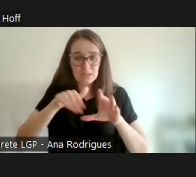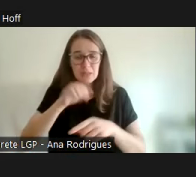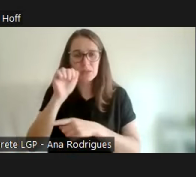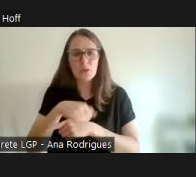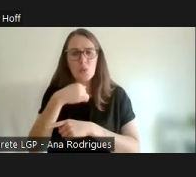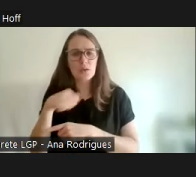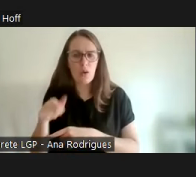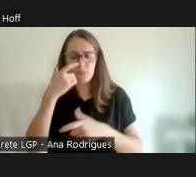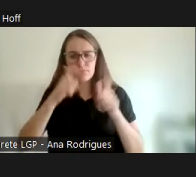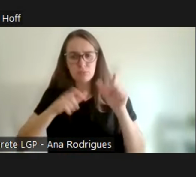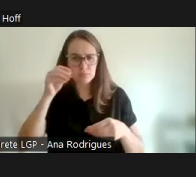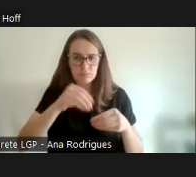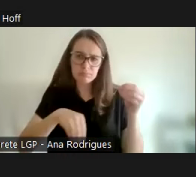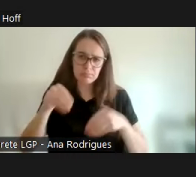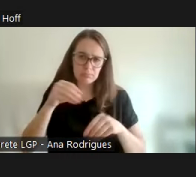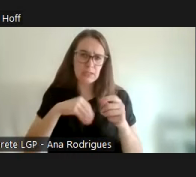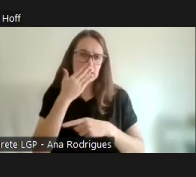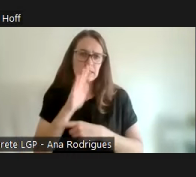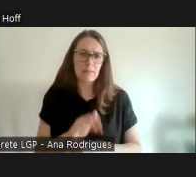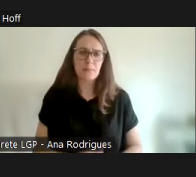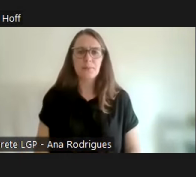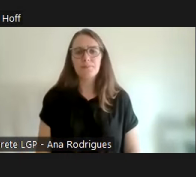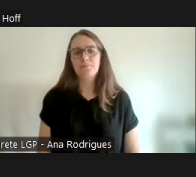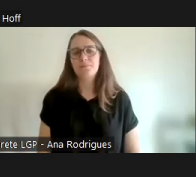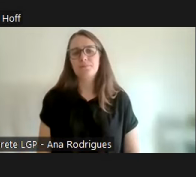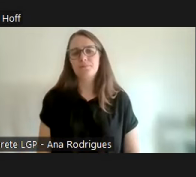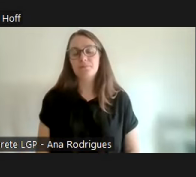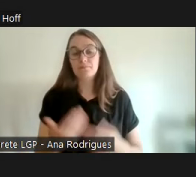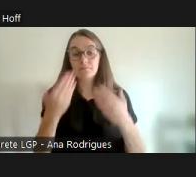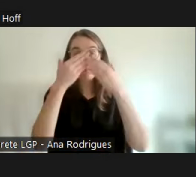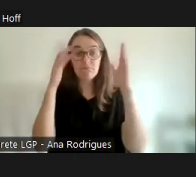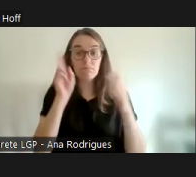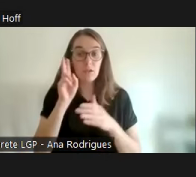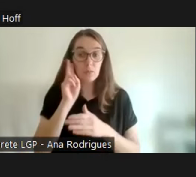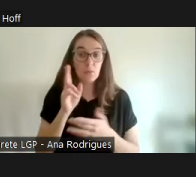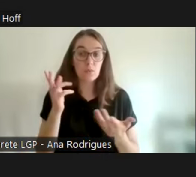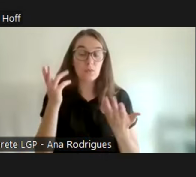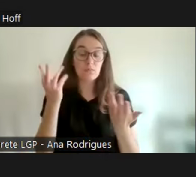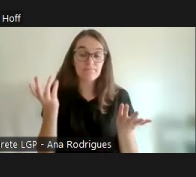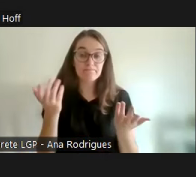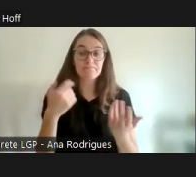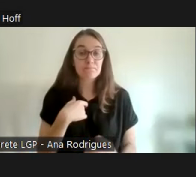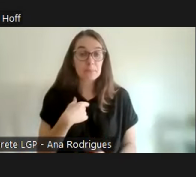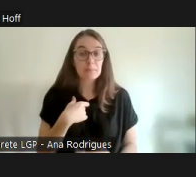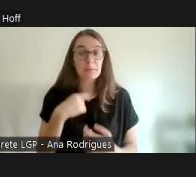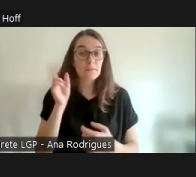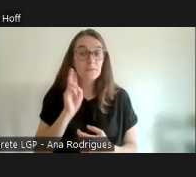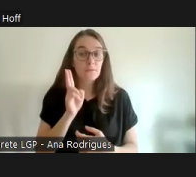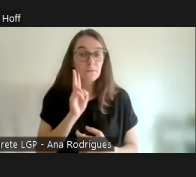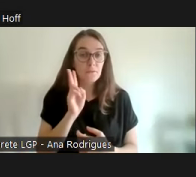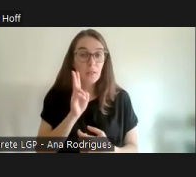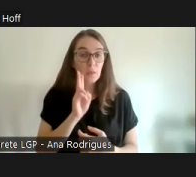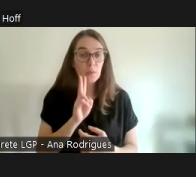its citizens. Democratic values are values that